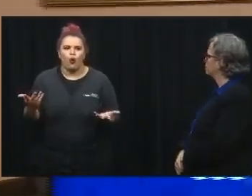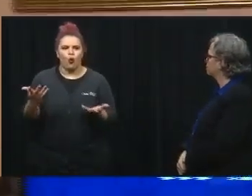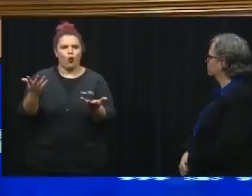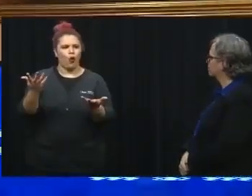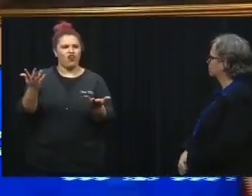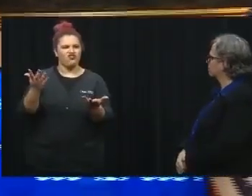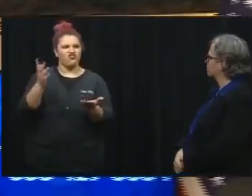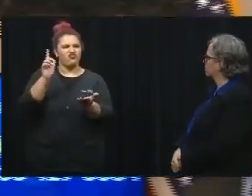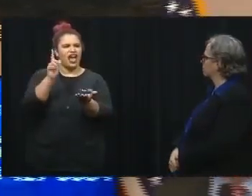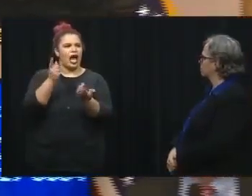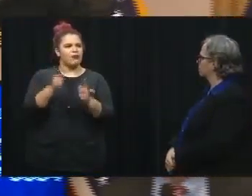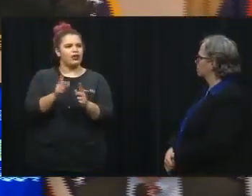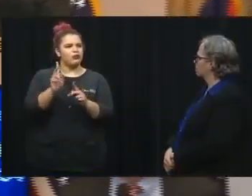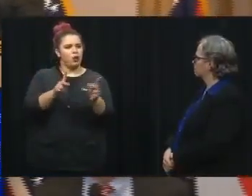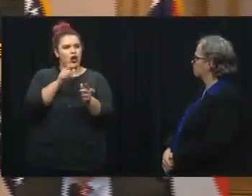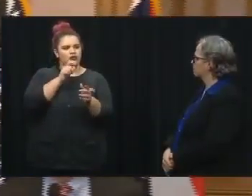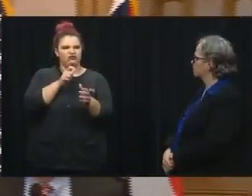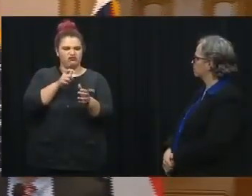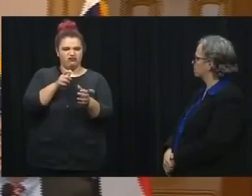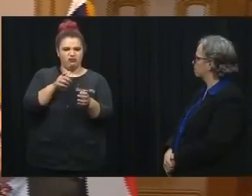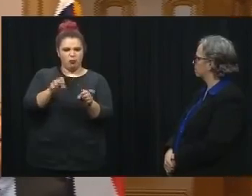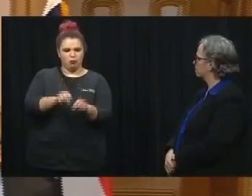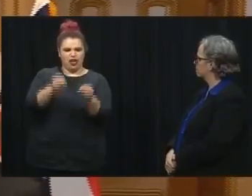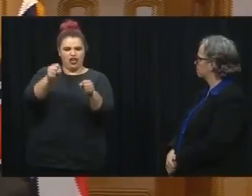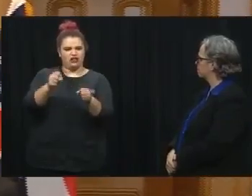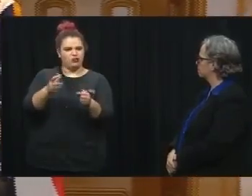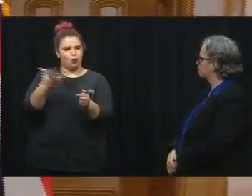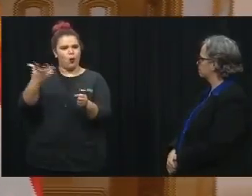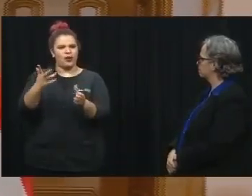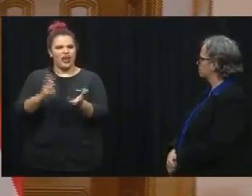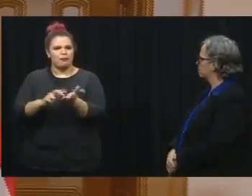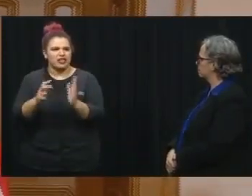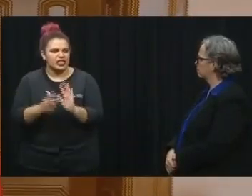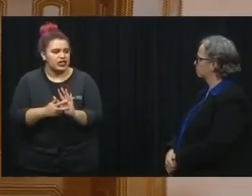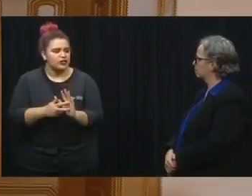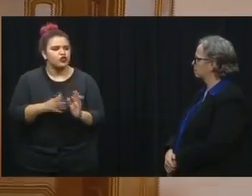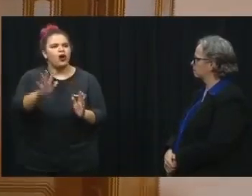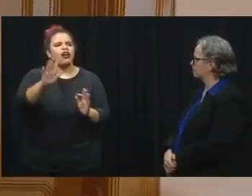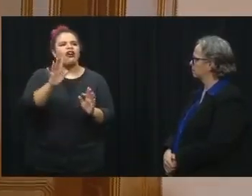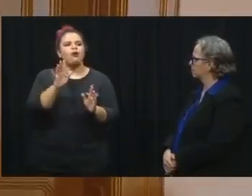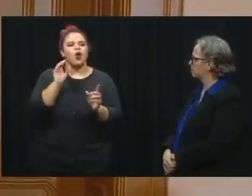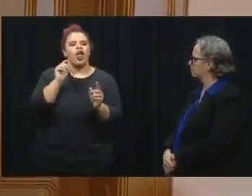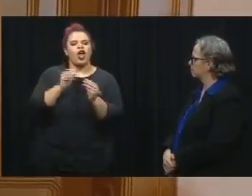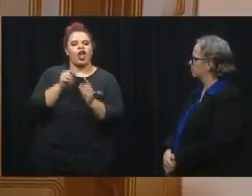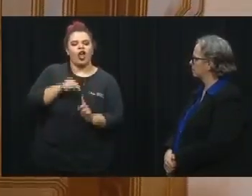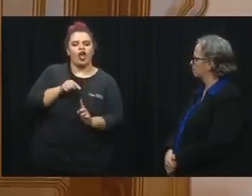What's the question? What would an abortion clinic have to do to violate the order?